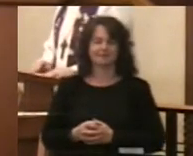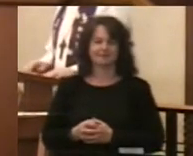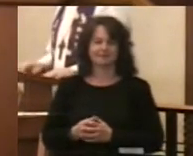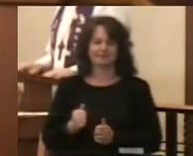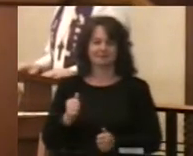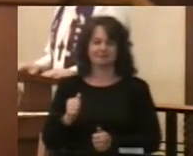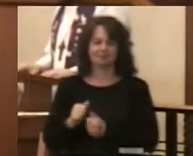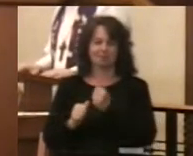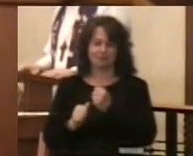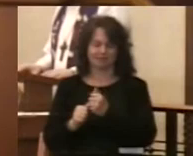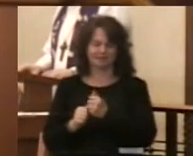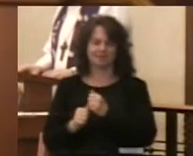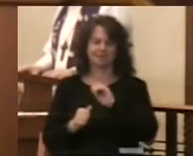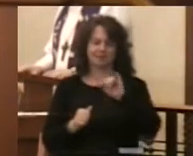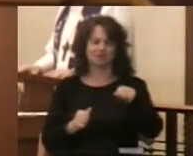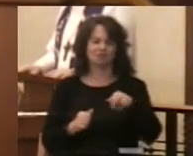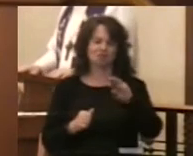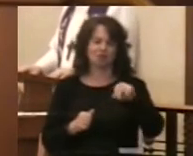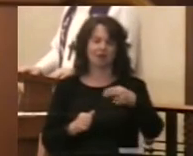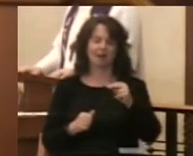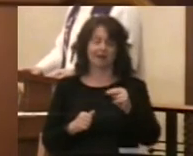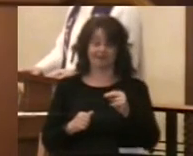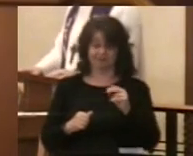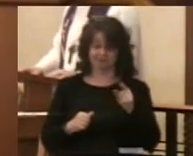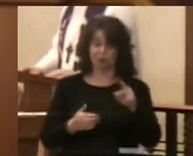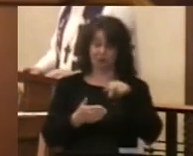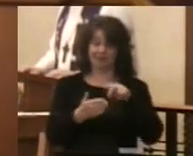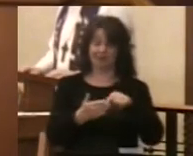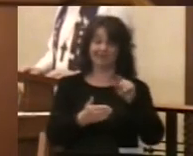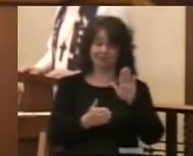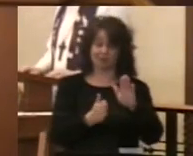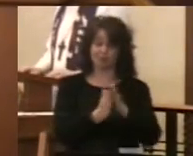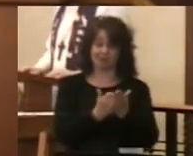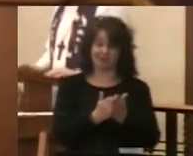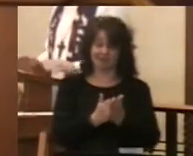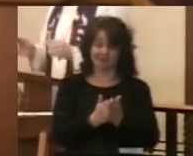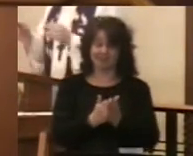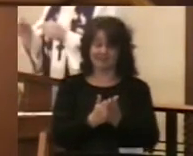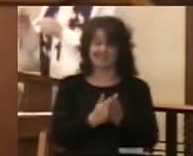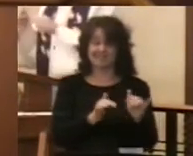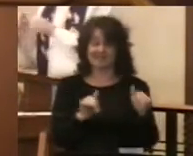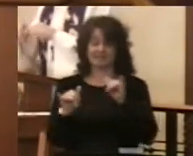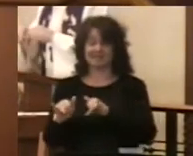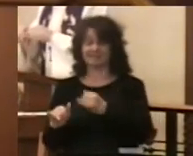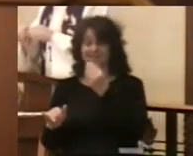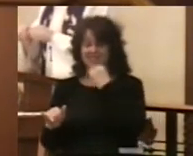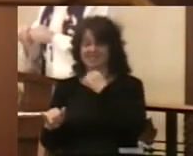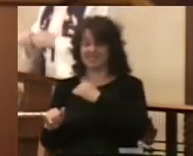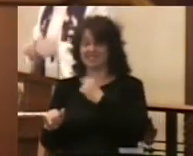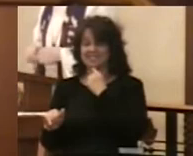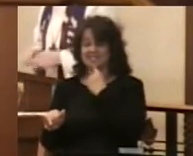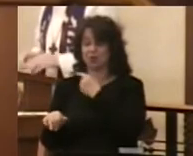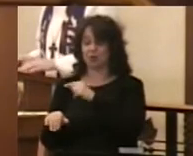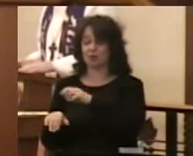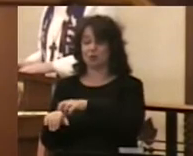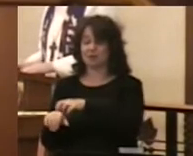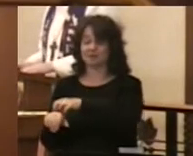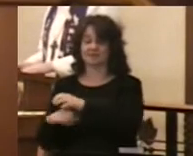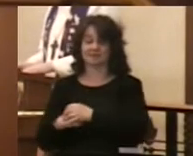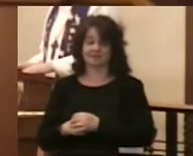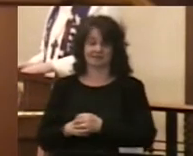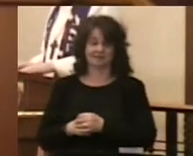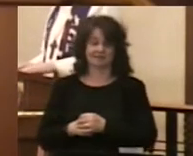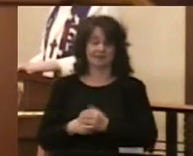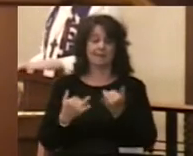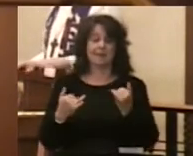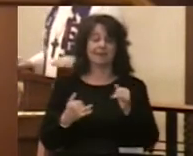of Jeremiah is like eating sour grapes, getting to our reading today in chapter 31 is like sinking